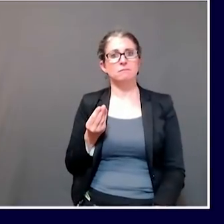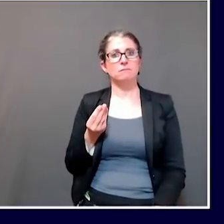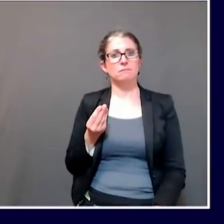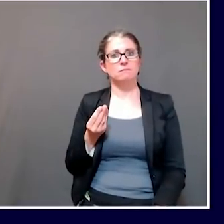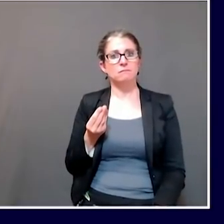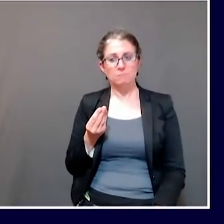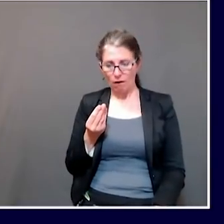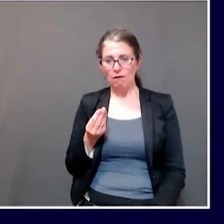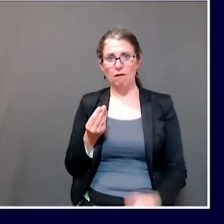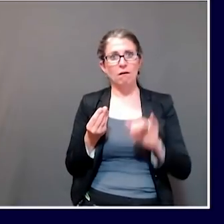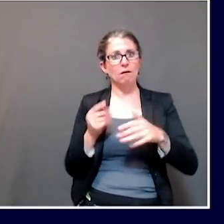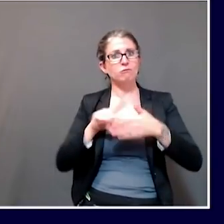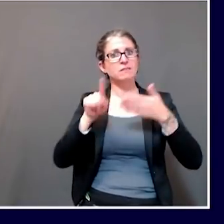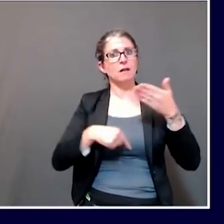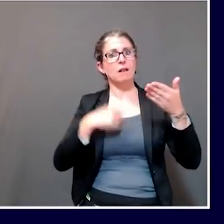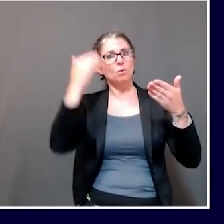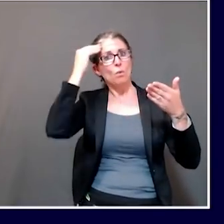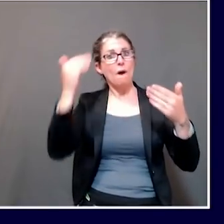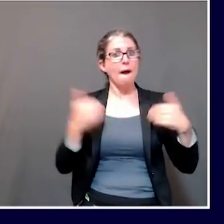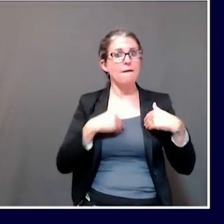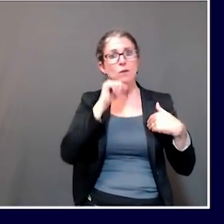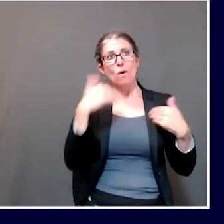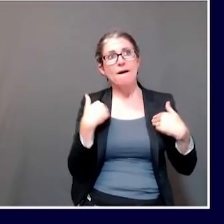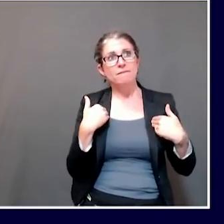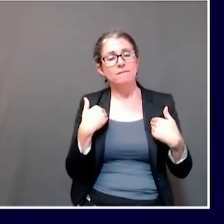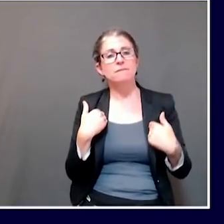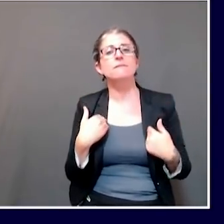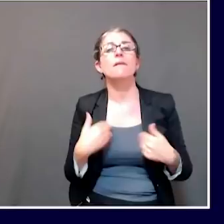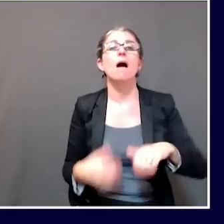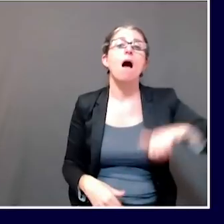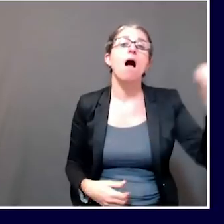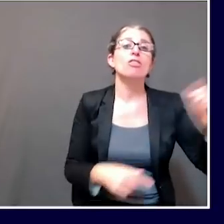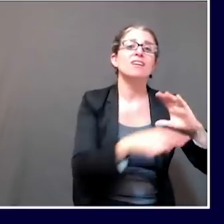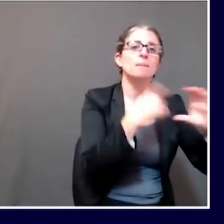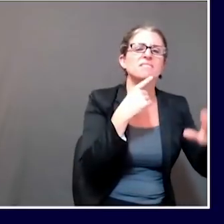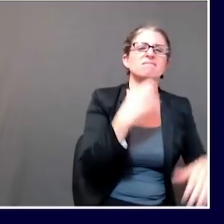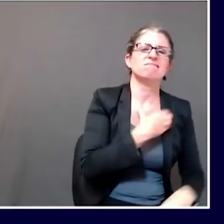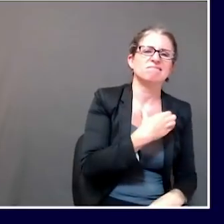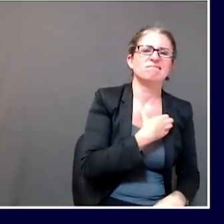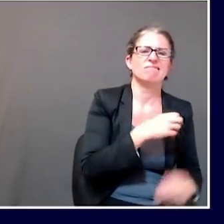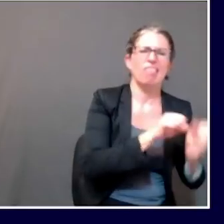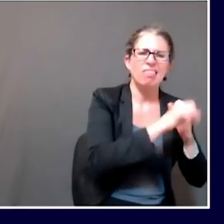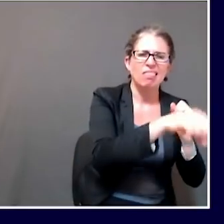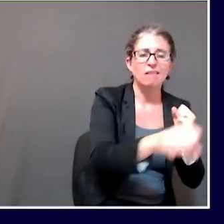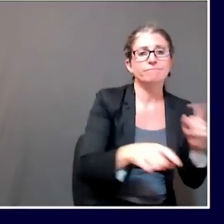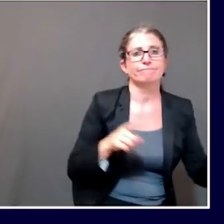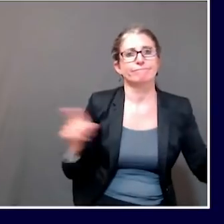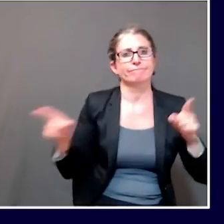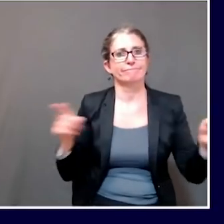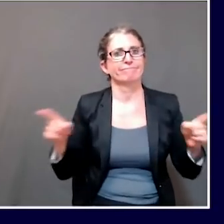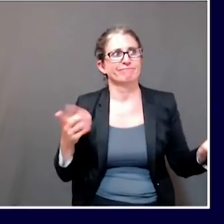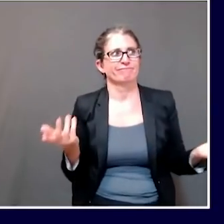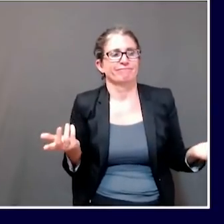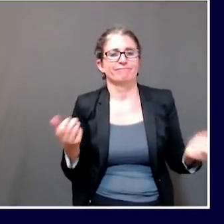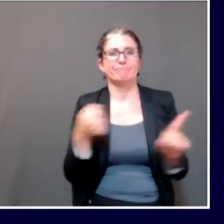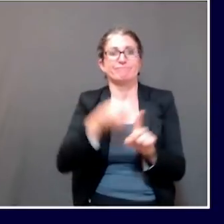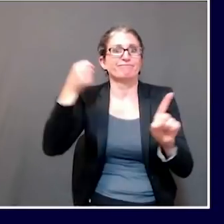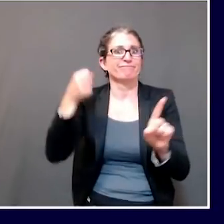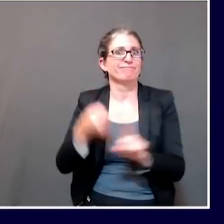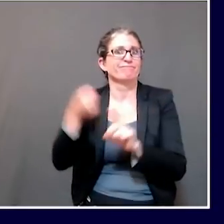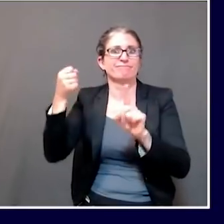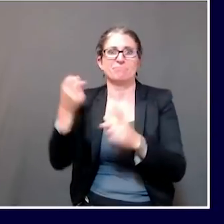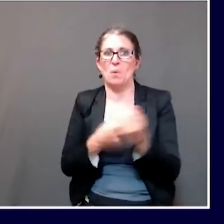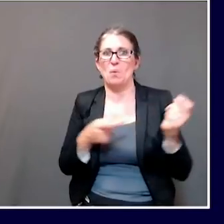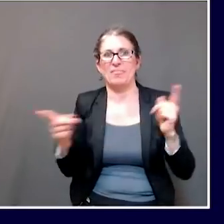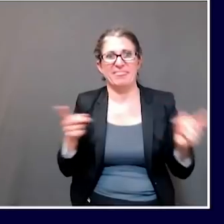so there's no question that there have been unacceptable increases in the turnaround time, at least in